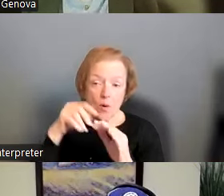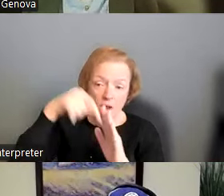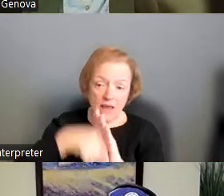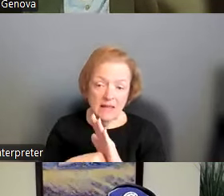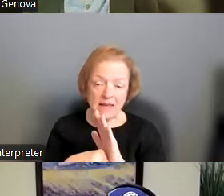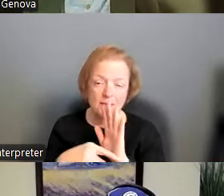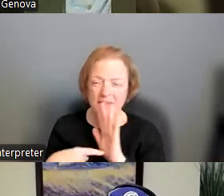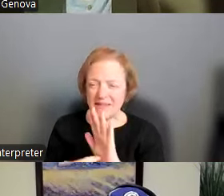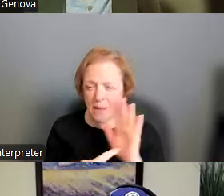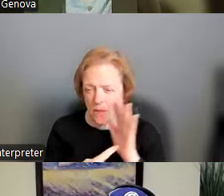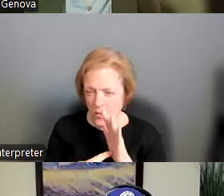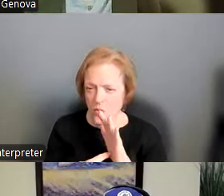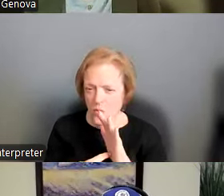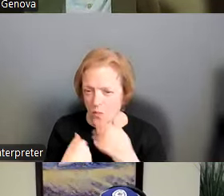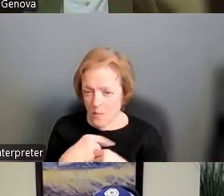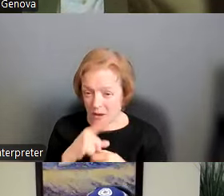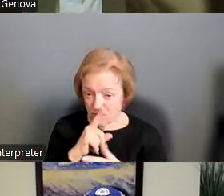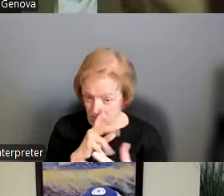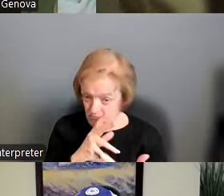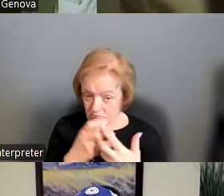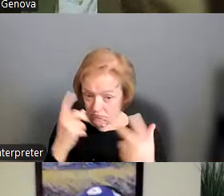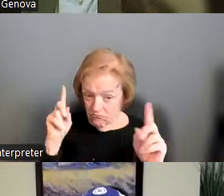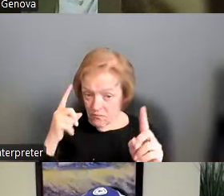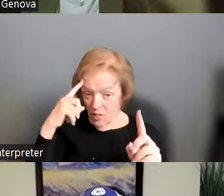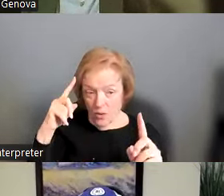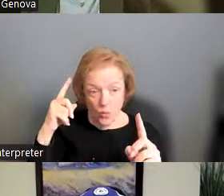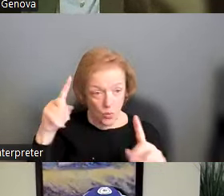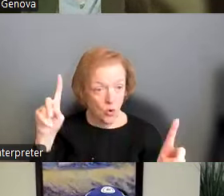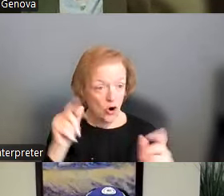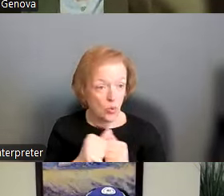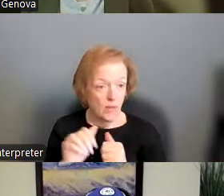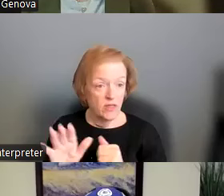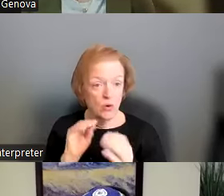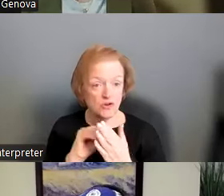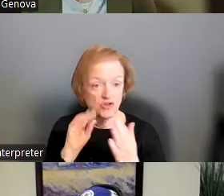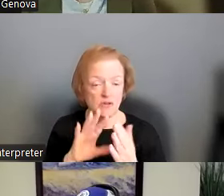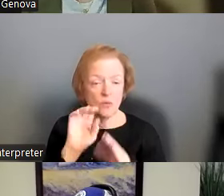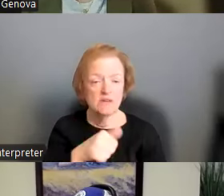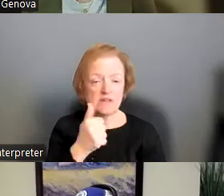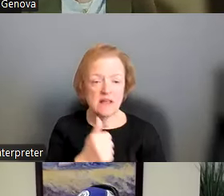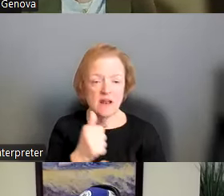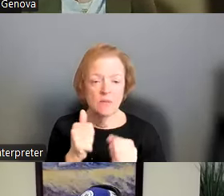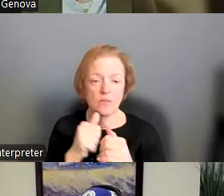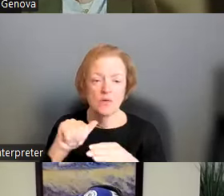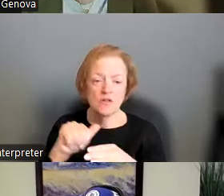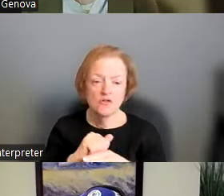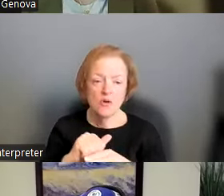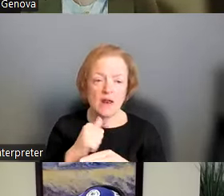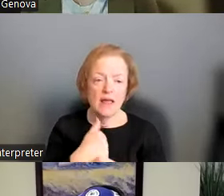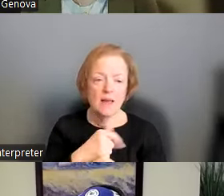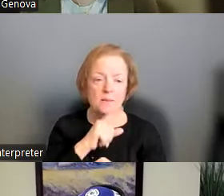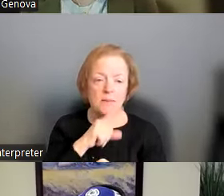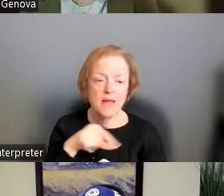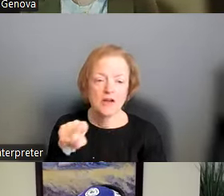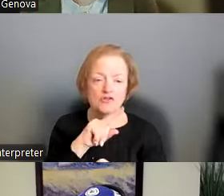make sure it works for you and your students, and then we would set you up with the training, and we would just make sure that you feel confident to deliver it to